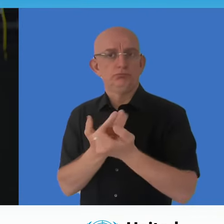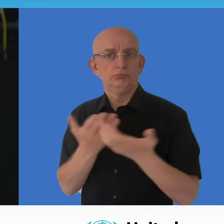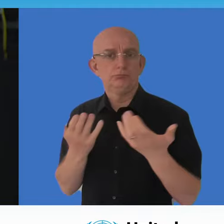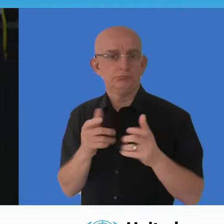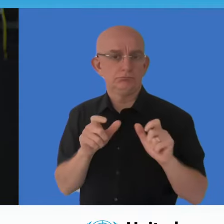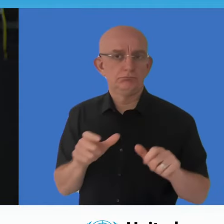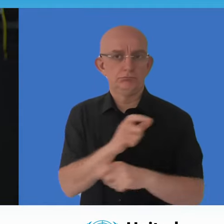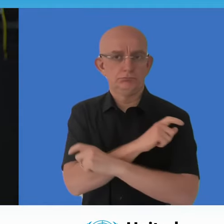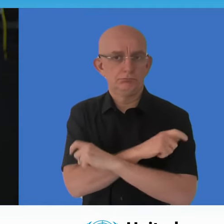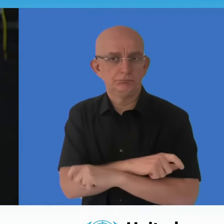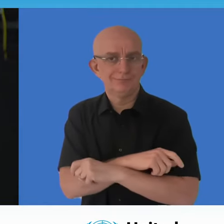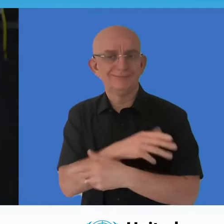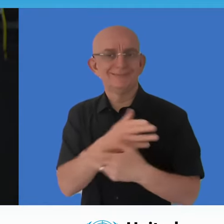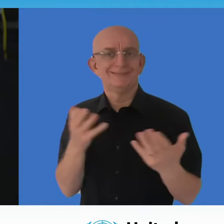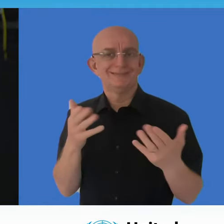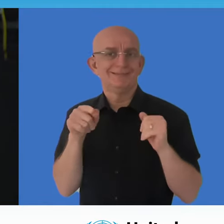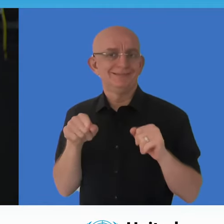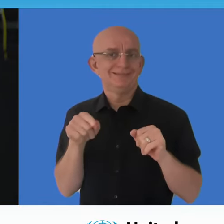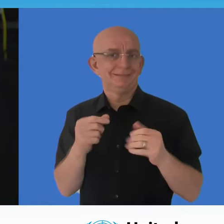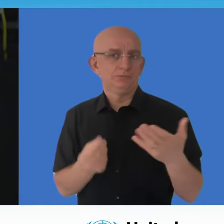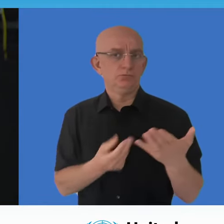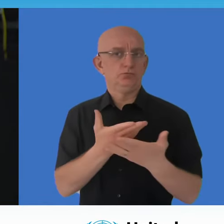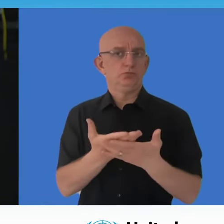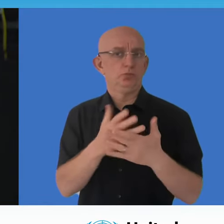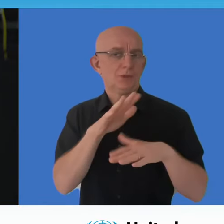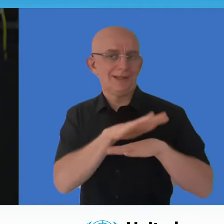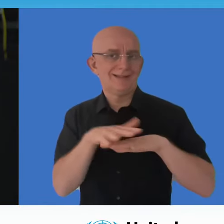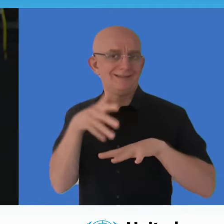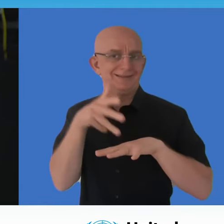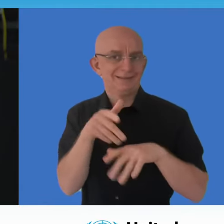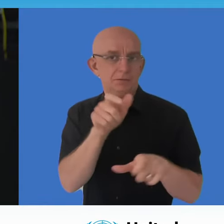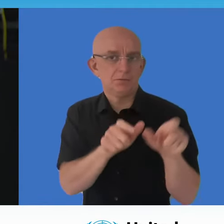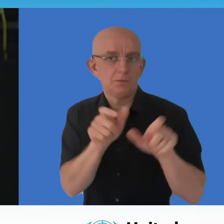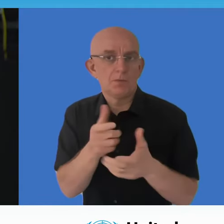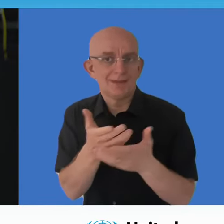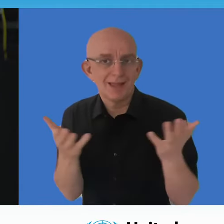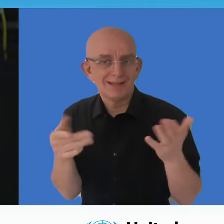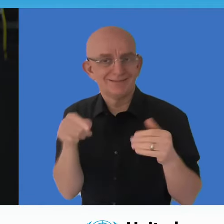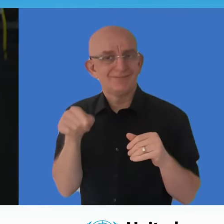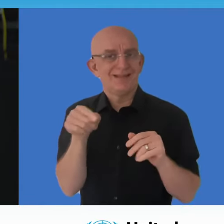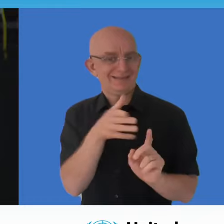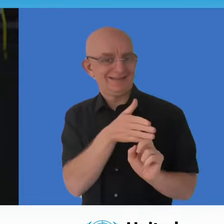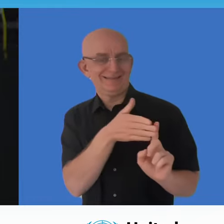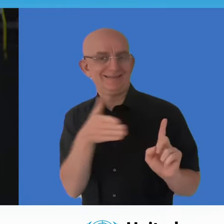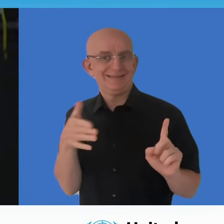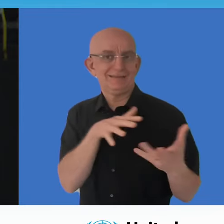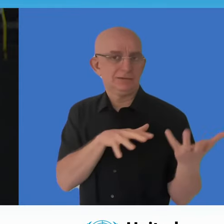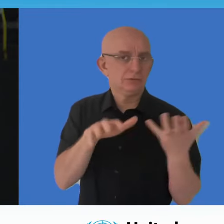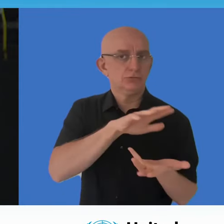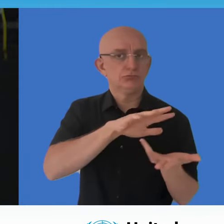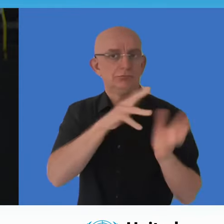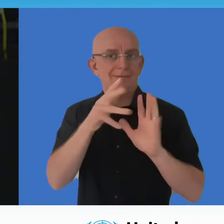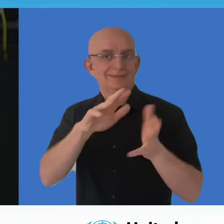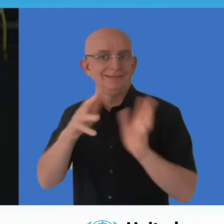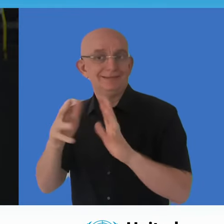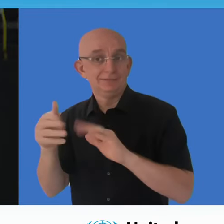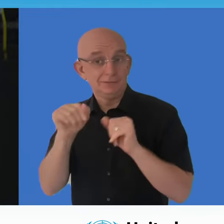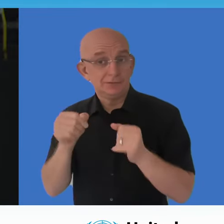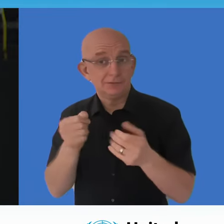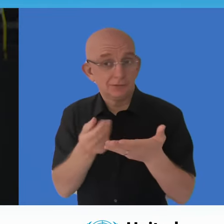populations, especially during times of crises? Could you provide a few examples of initiatives that have